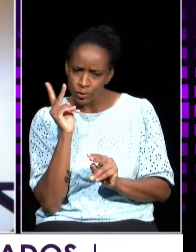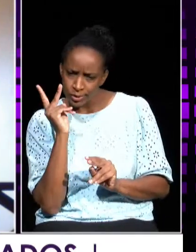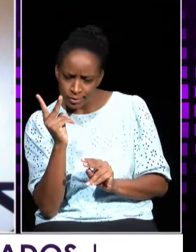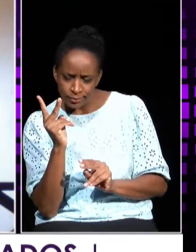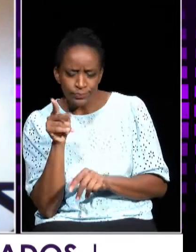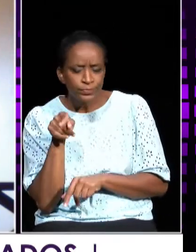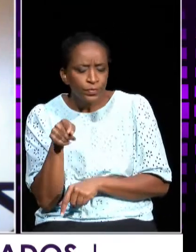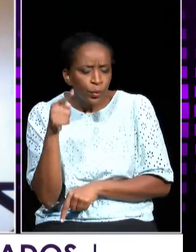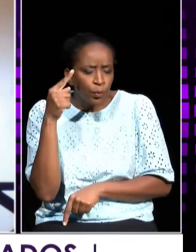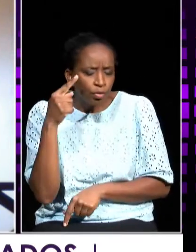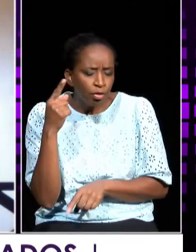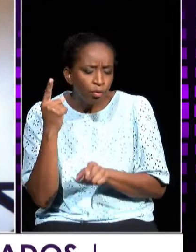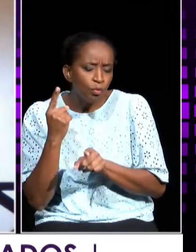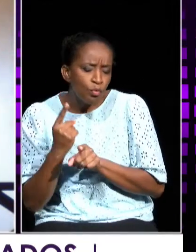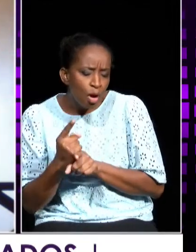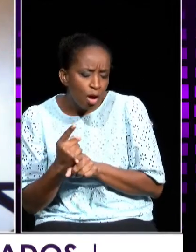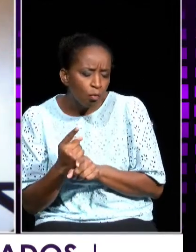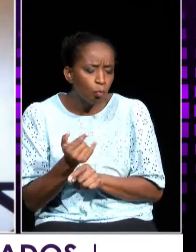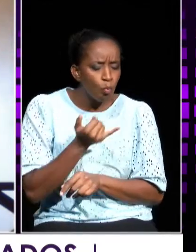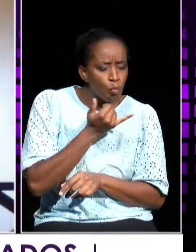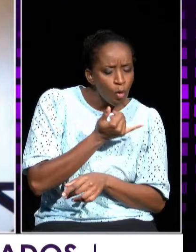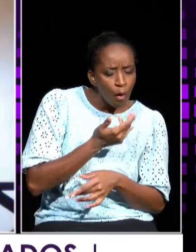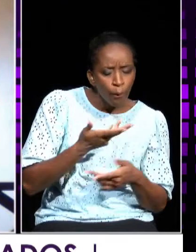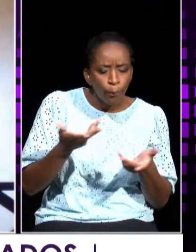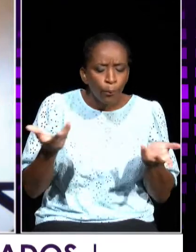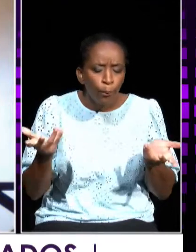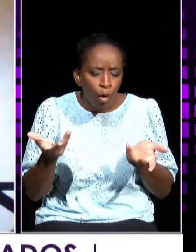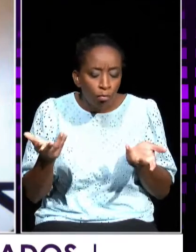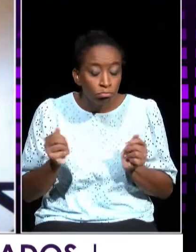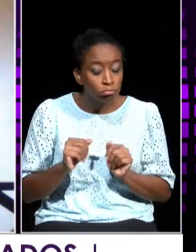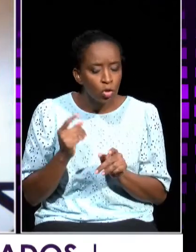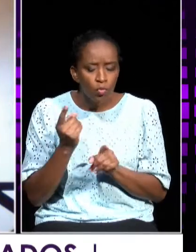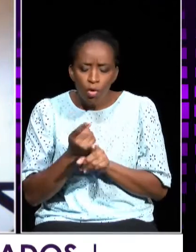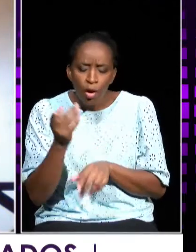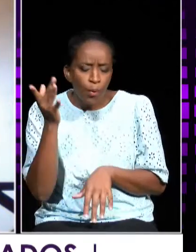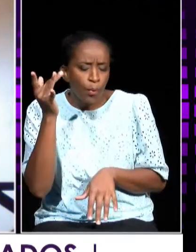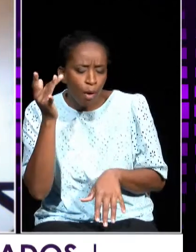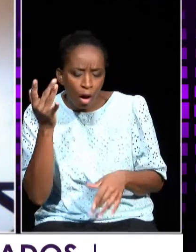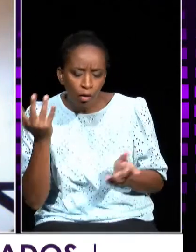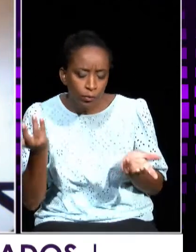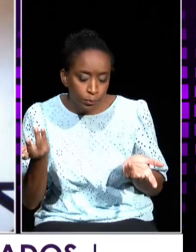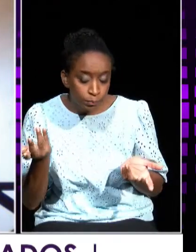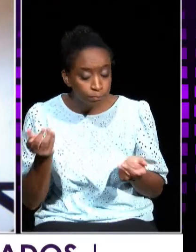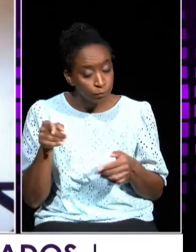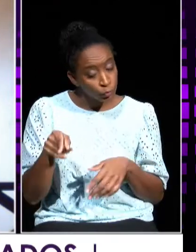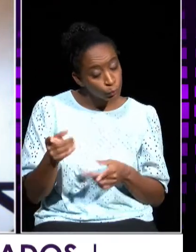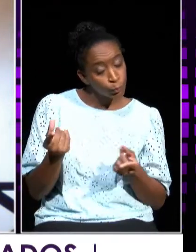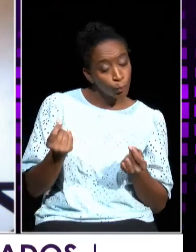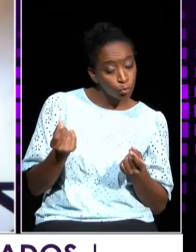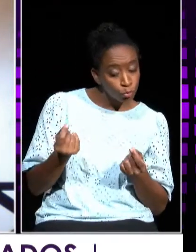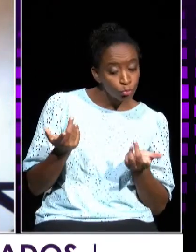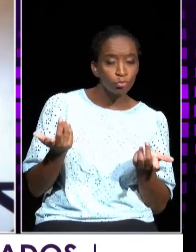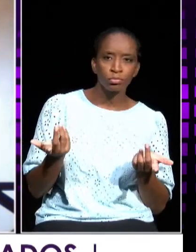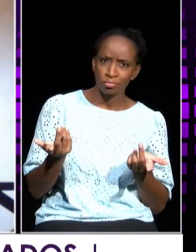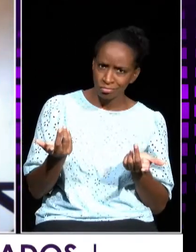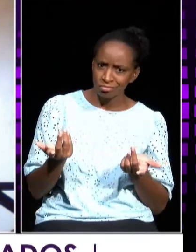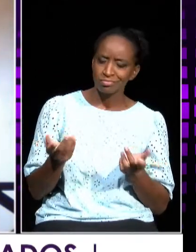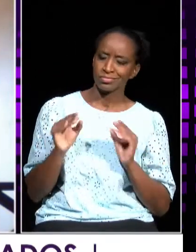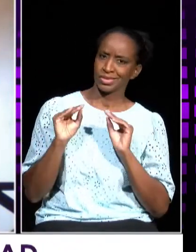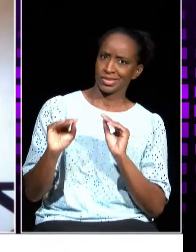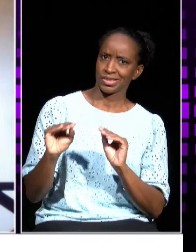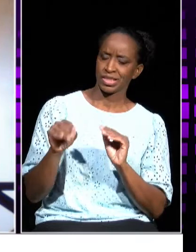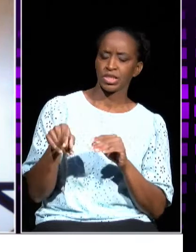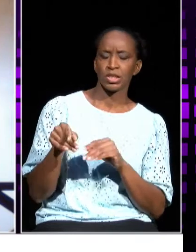about standing on their own and being firm in the decision that they have made? So I think these are some of the things that we have to bring into